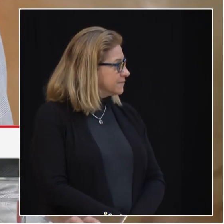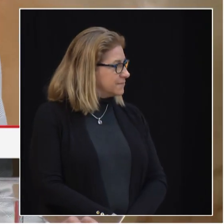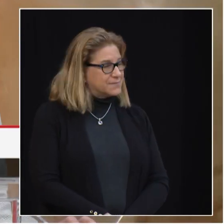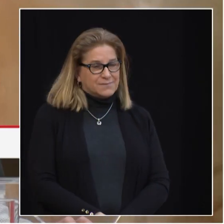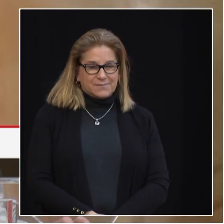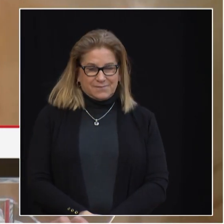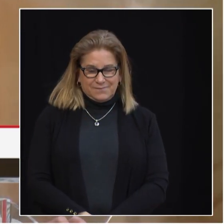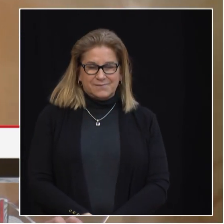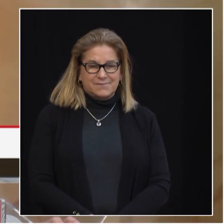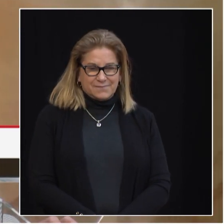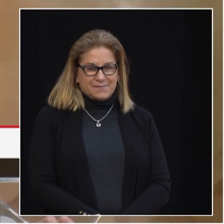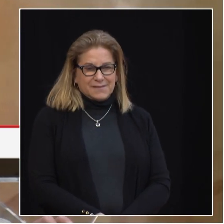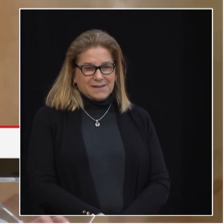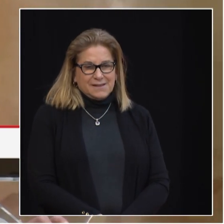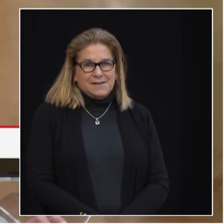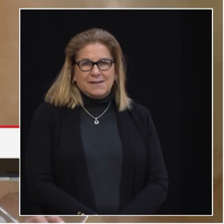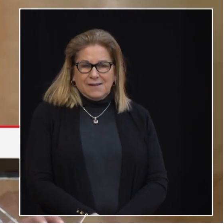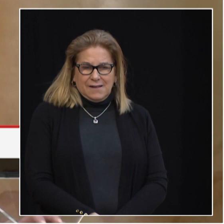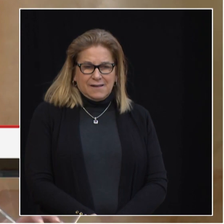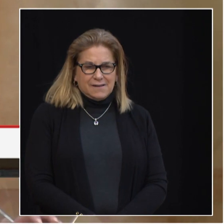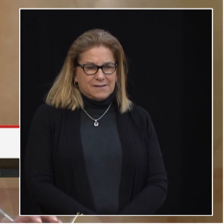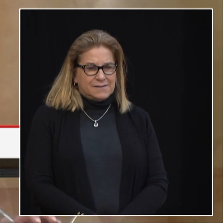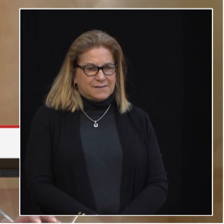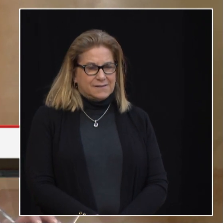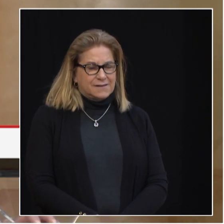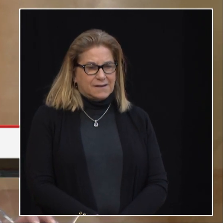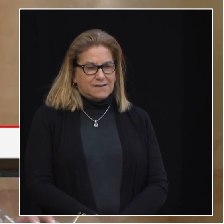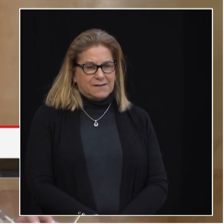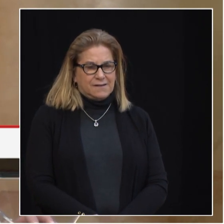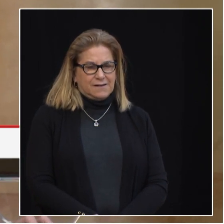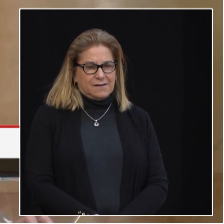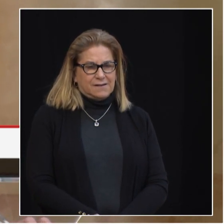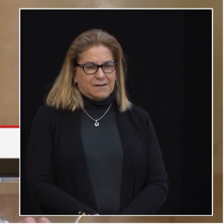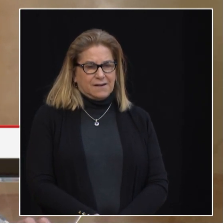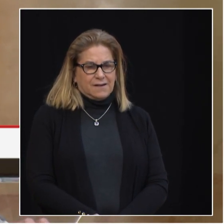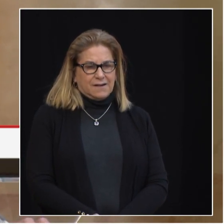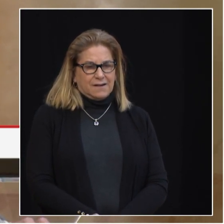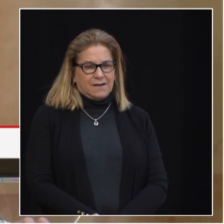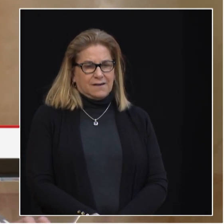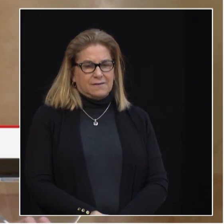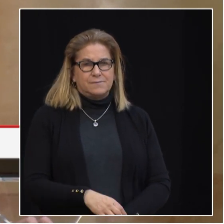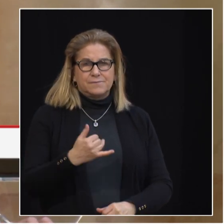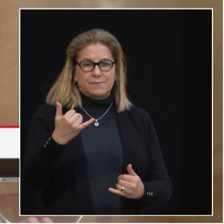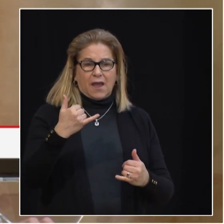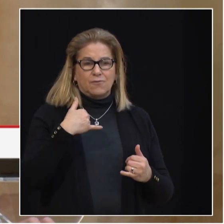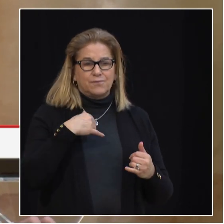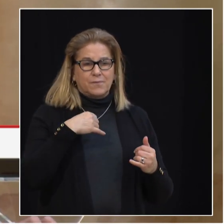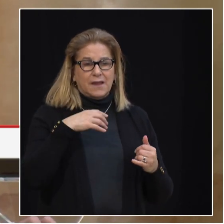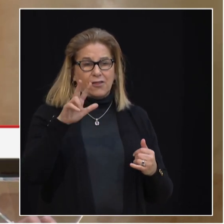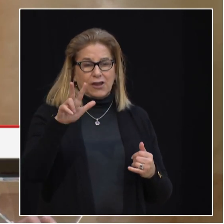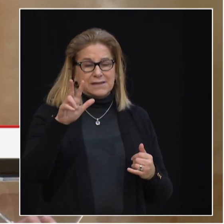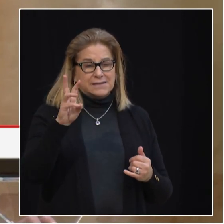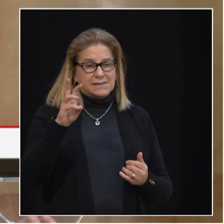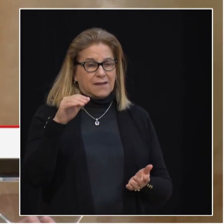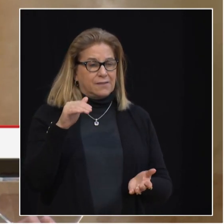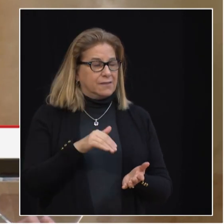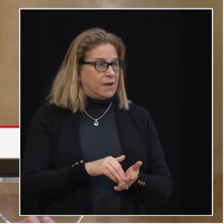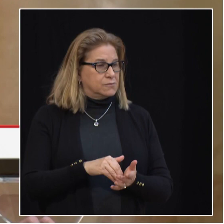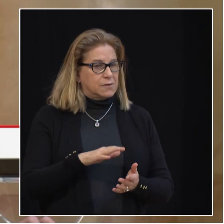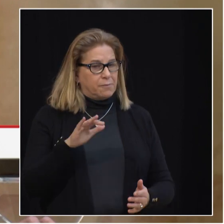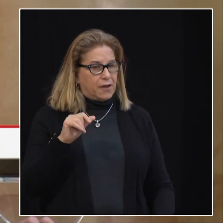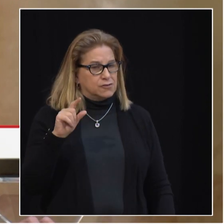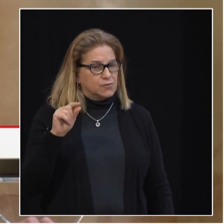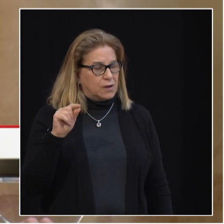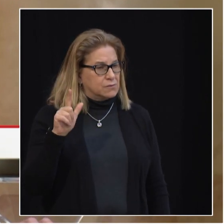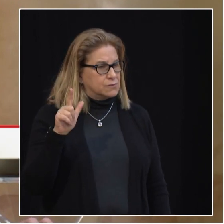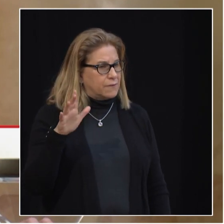All right, who here has heard of our 36,000 by 2025 housing goal? I